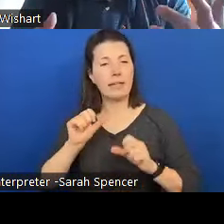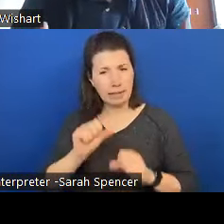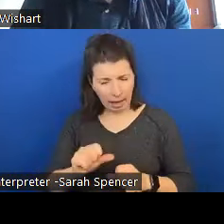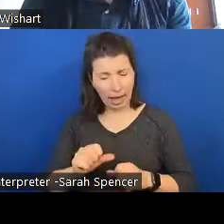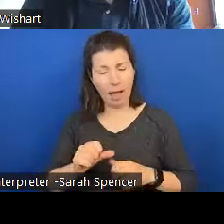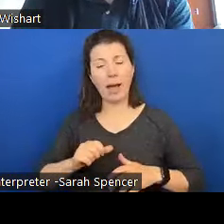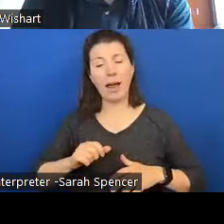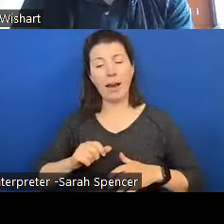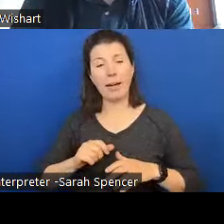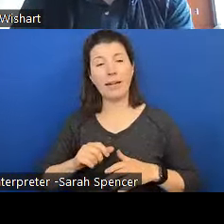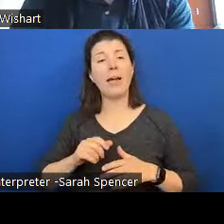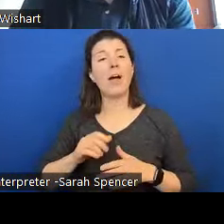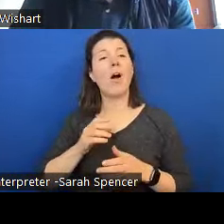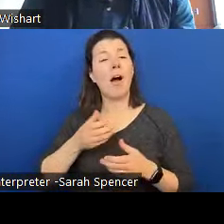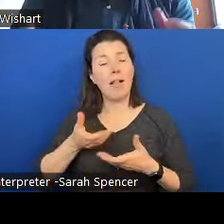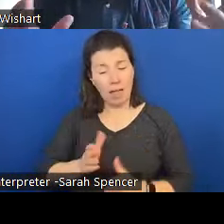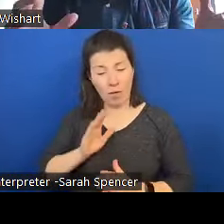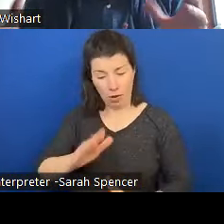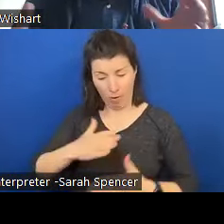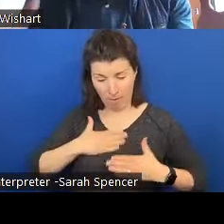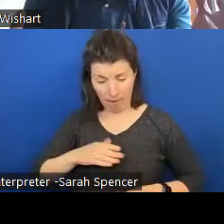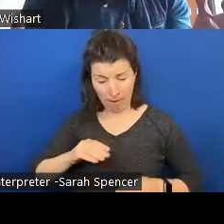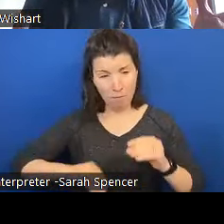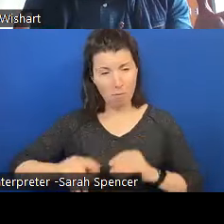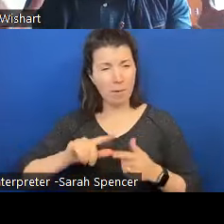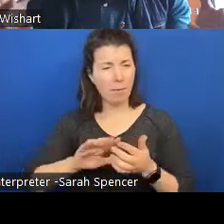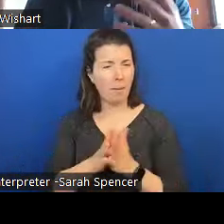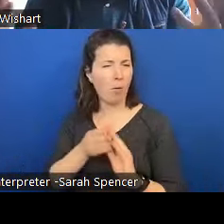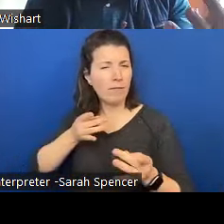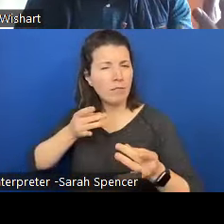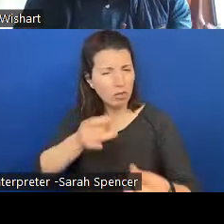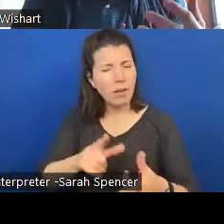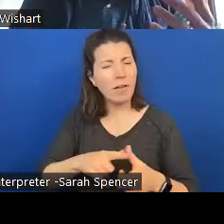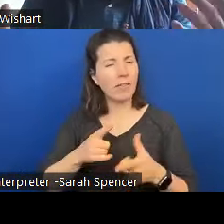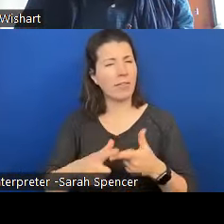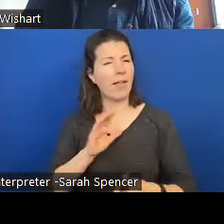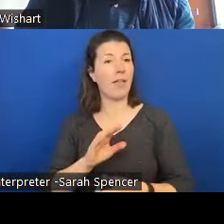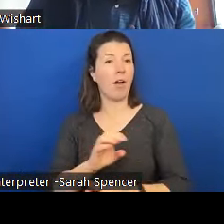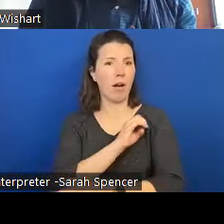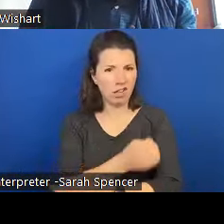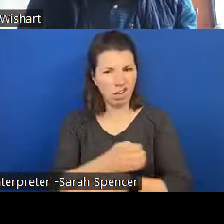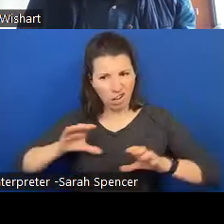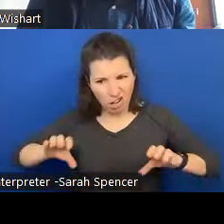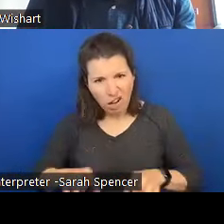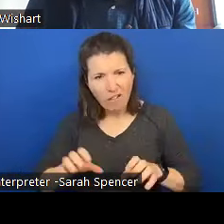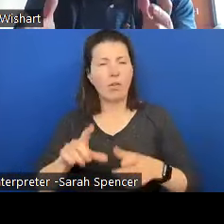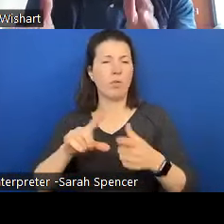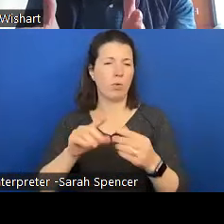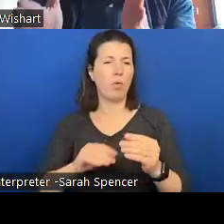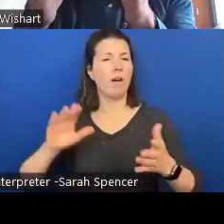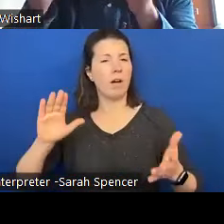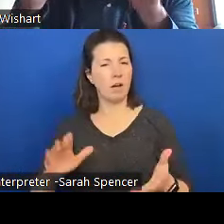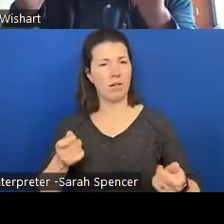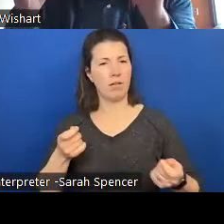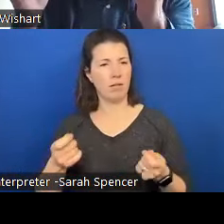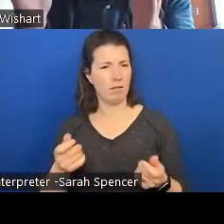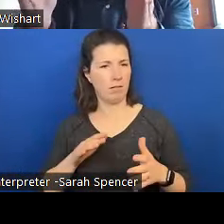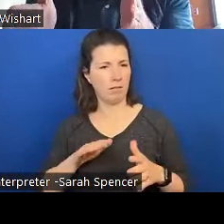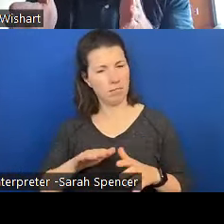more without working so hard. Different deformities we think about in different ways. So we would love to correct them and get them to